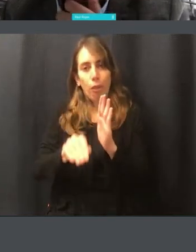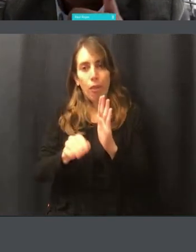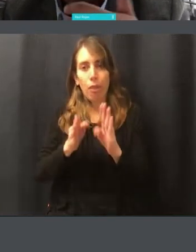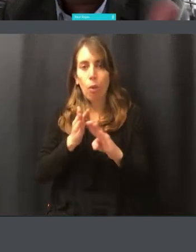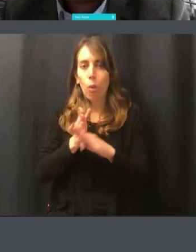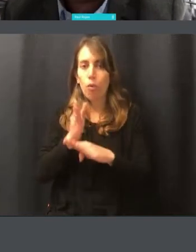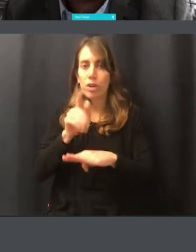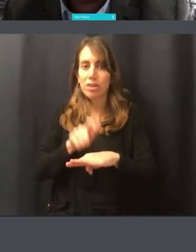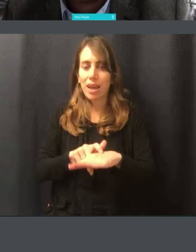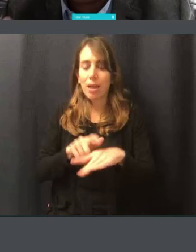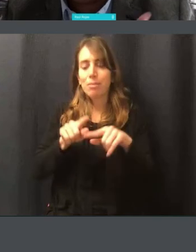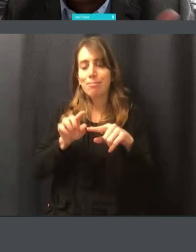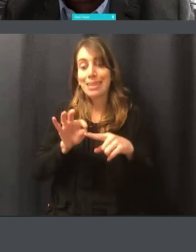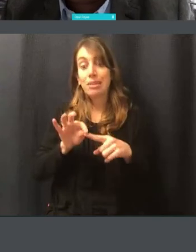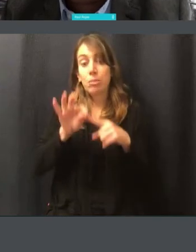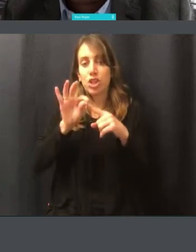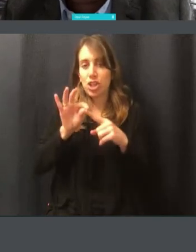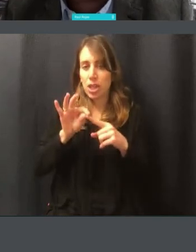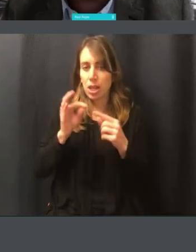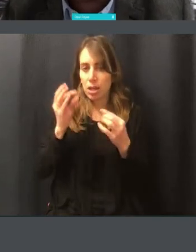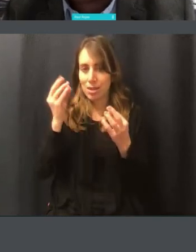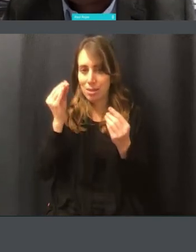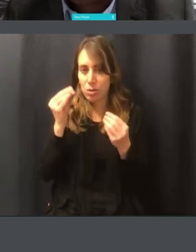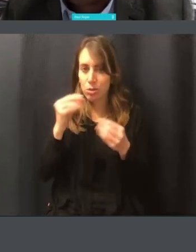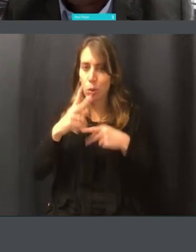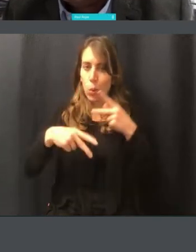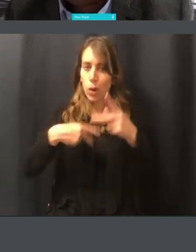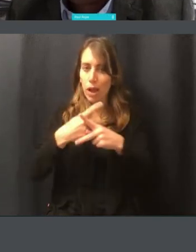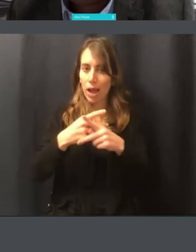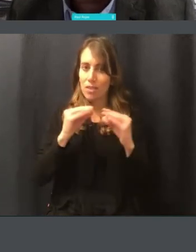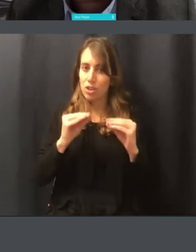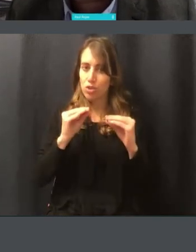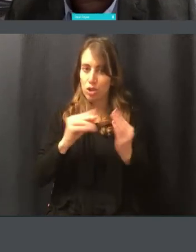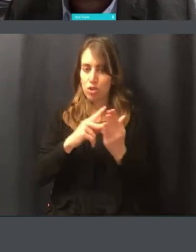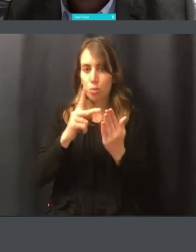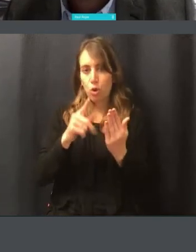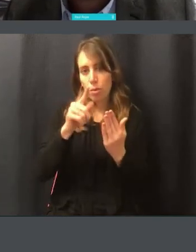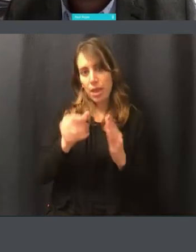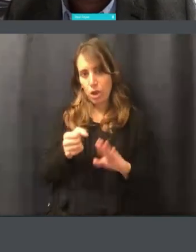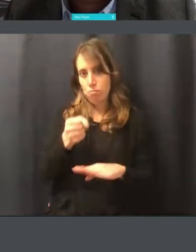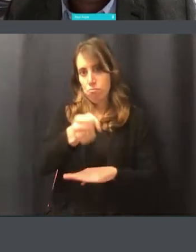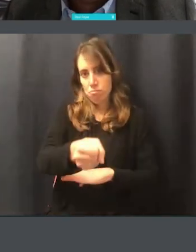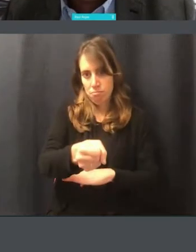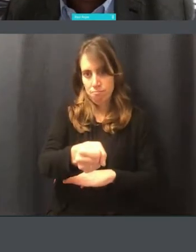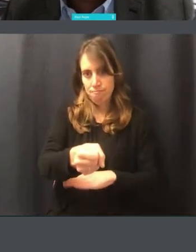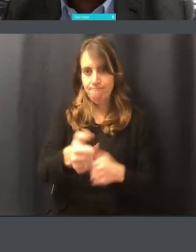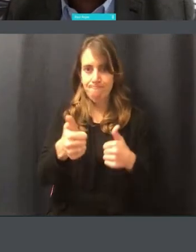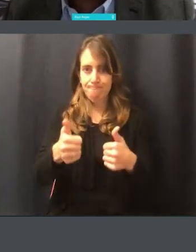especially depending on what type of instructional program they're enrolled in, right?